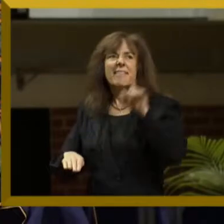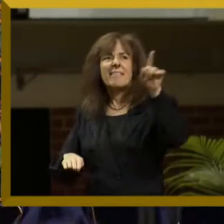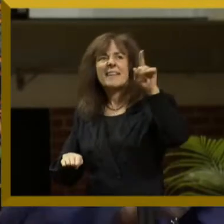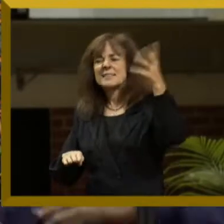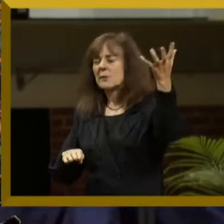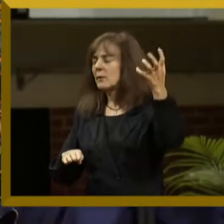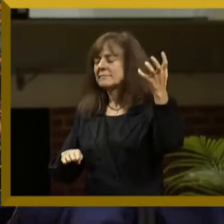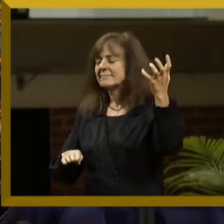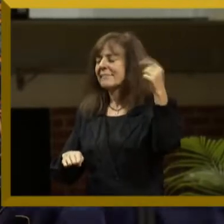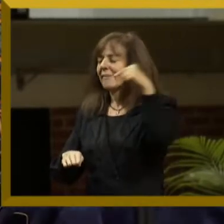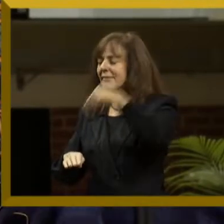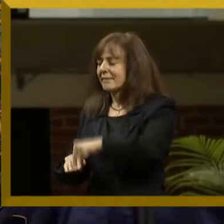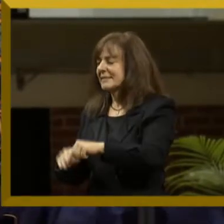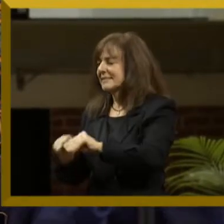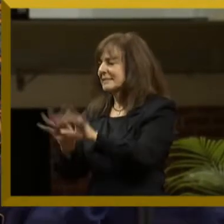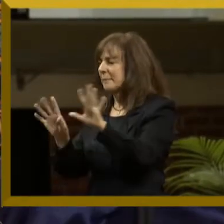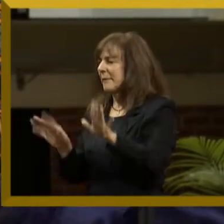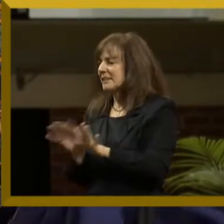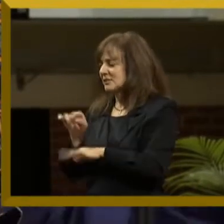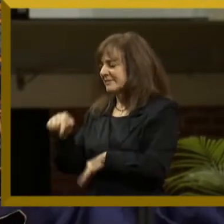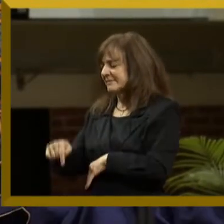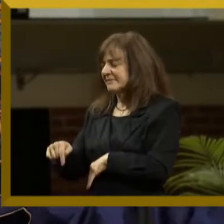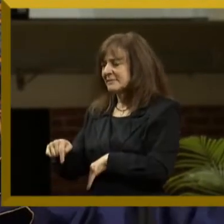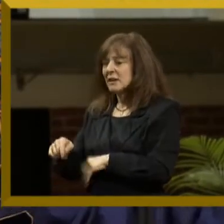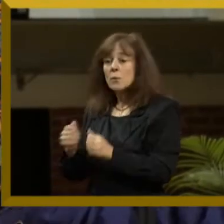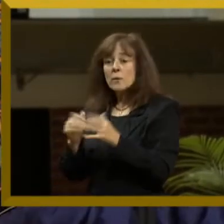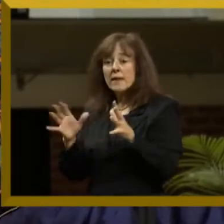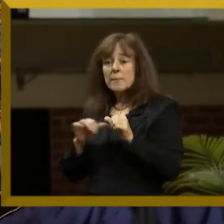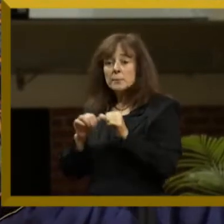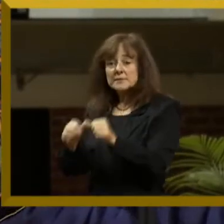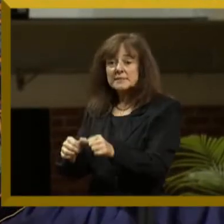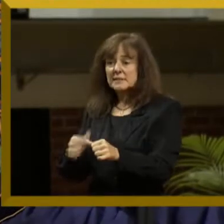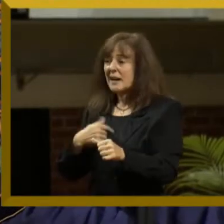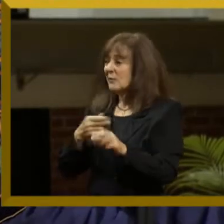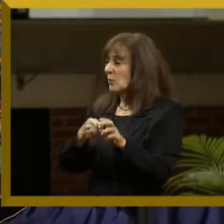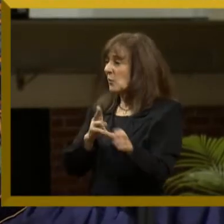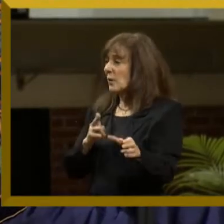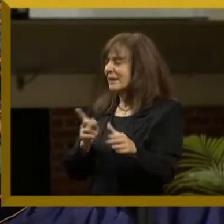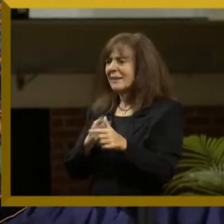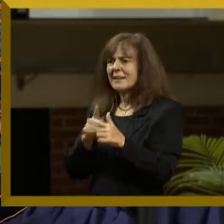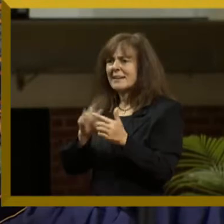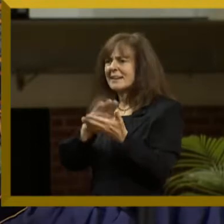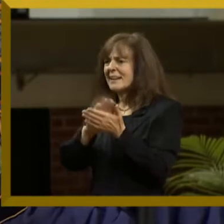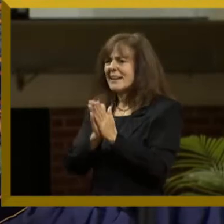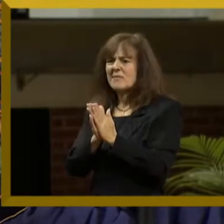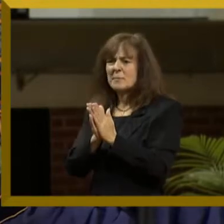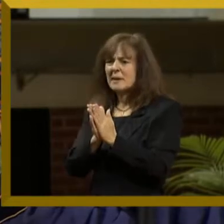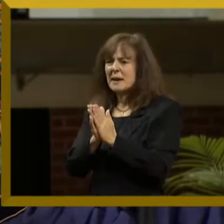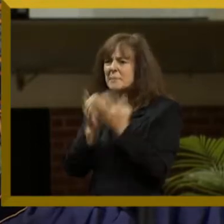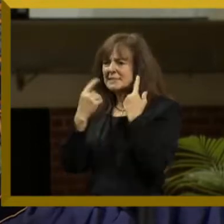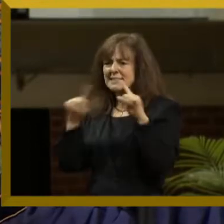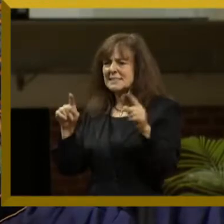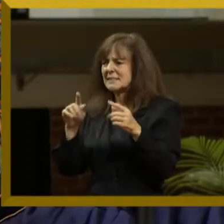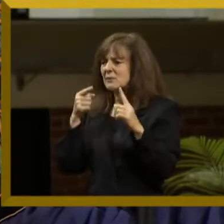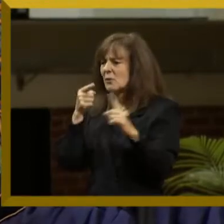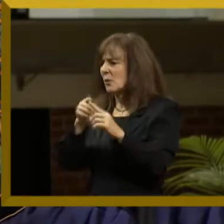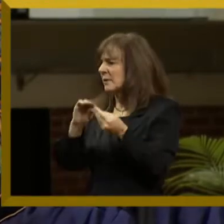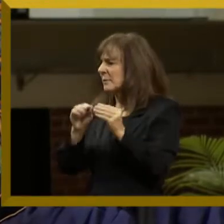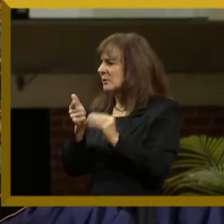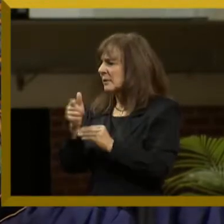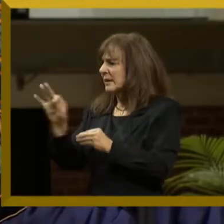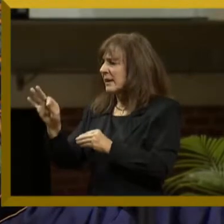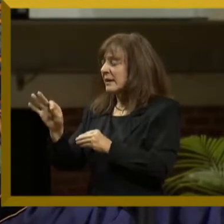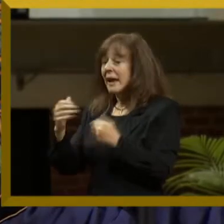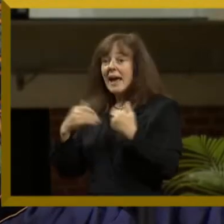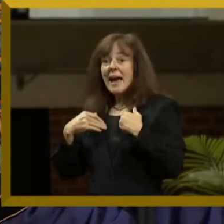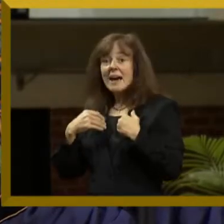happens. Without persistence, I would have quit and would have never hit goal number 29, have dinner with